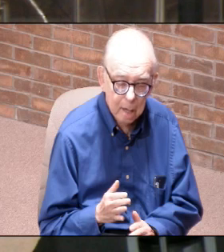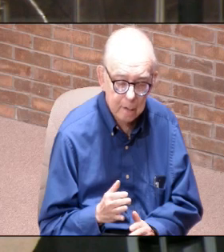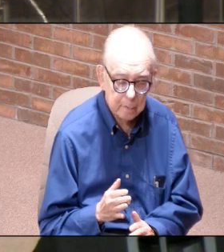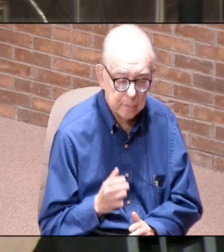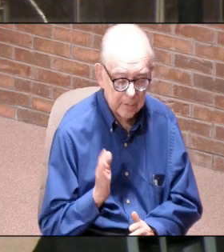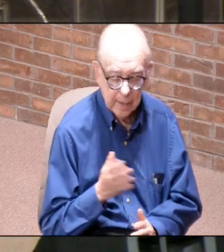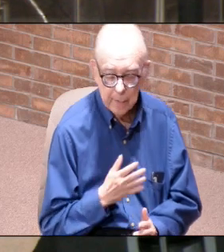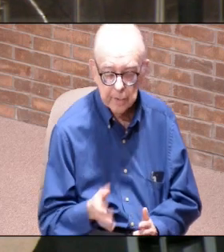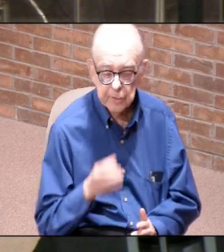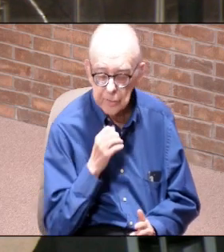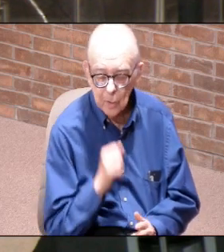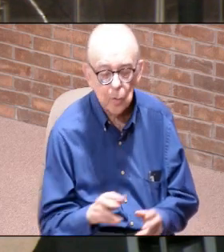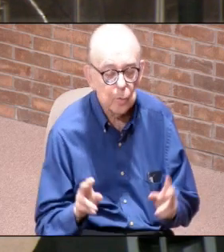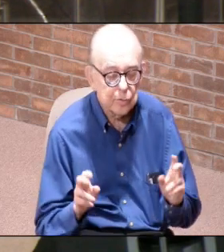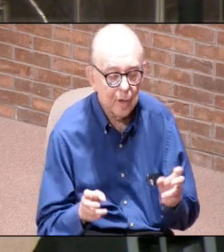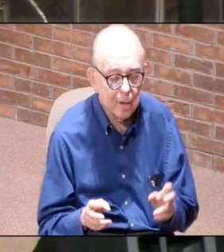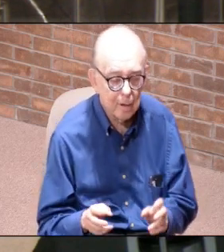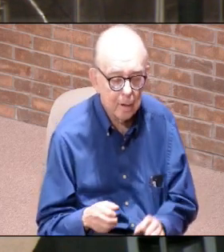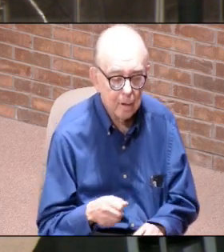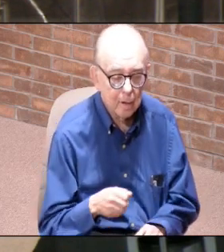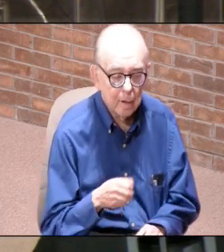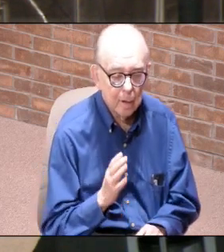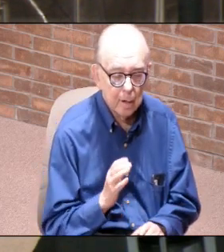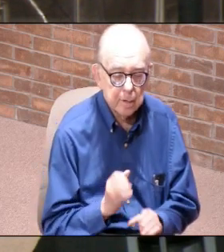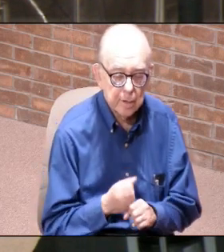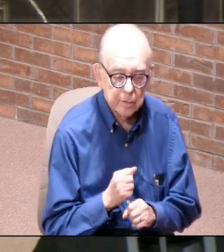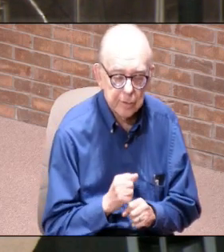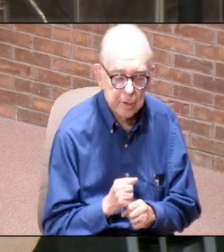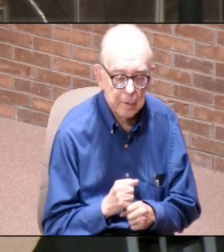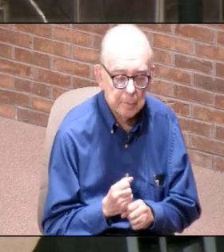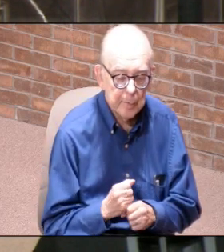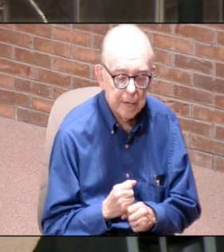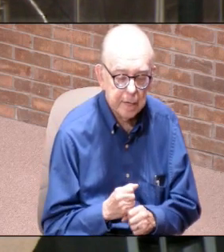And there's this old saying, God doesn't make junk.